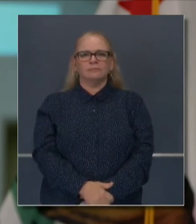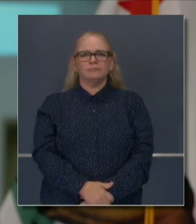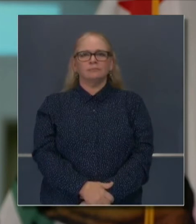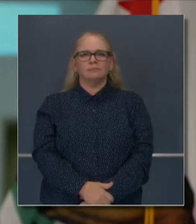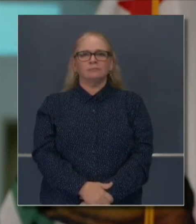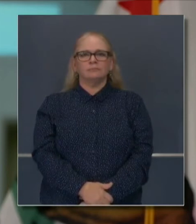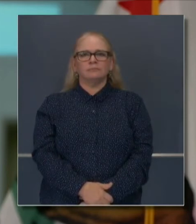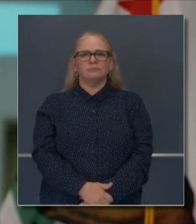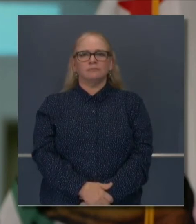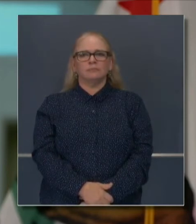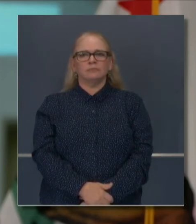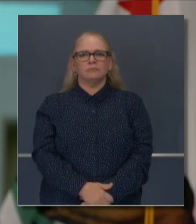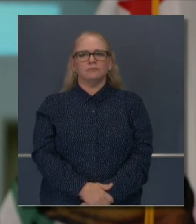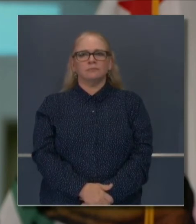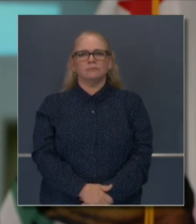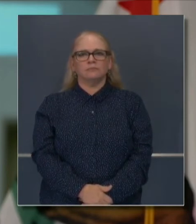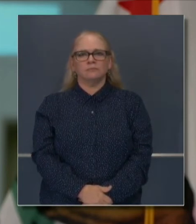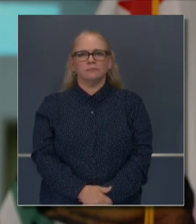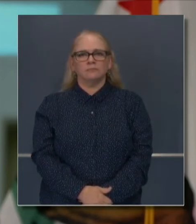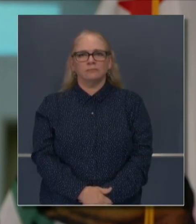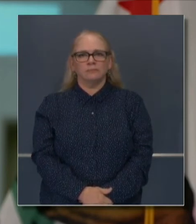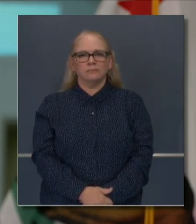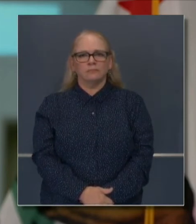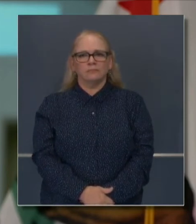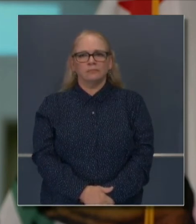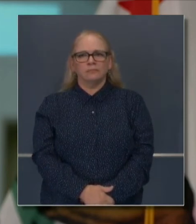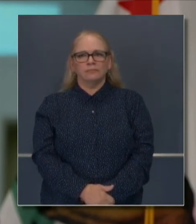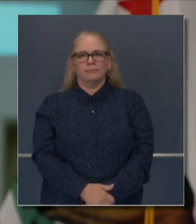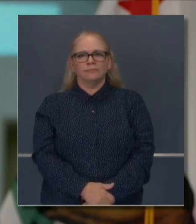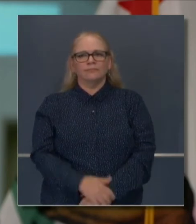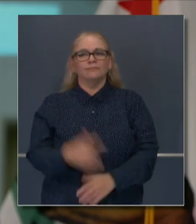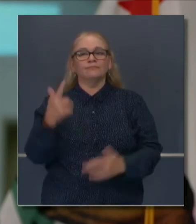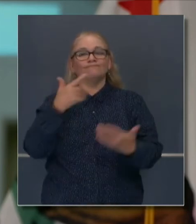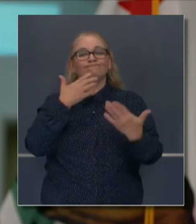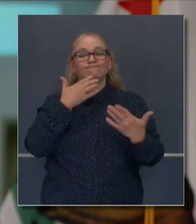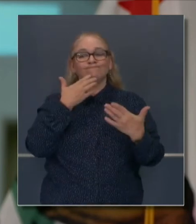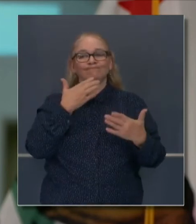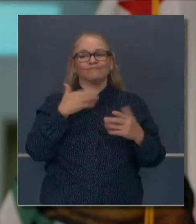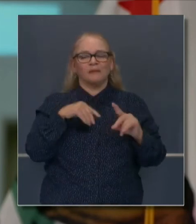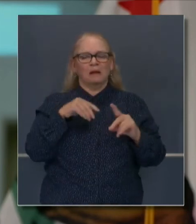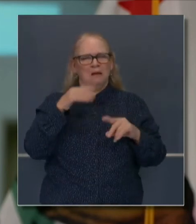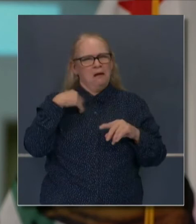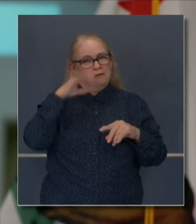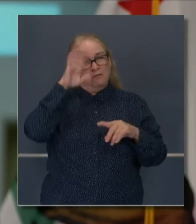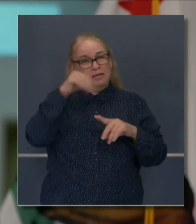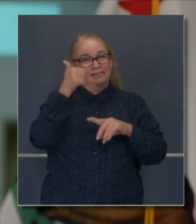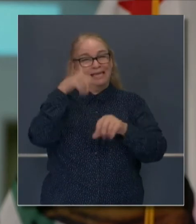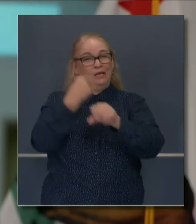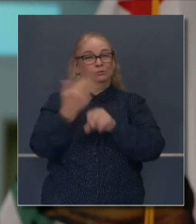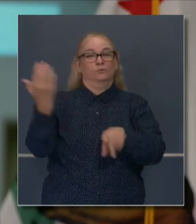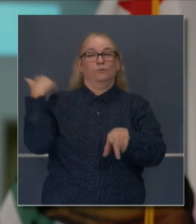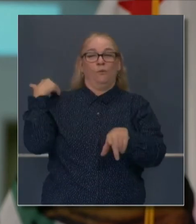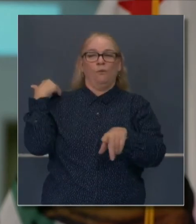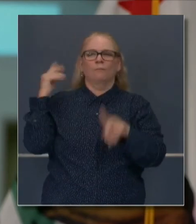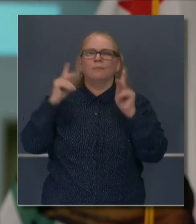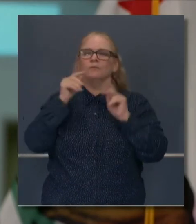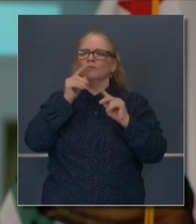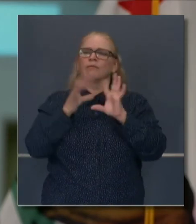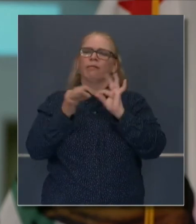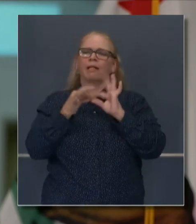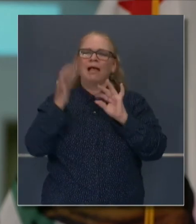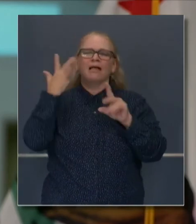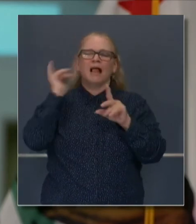Hi, Governor. Thanks. It was only a decade ago that a lot of people would describe California as ungovernable, and now a growing number say